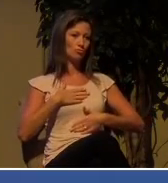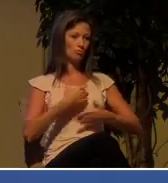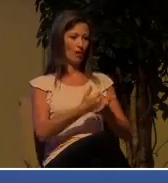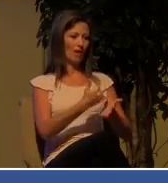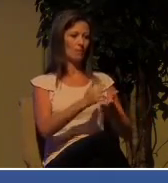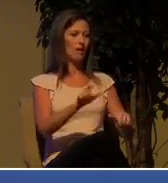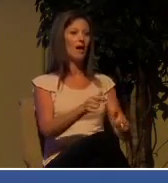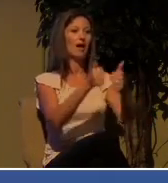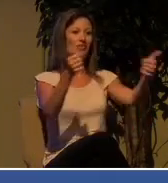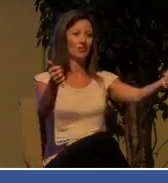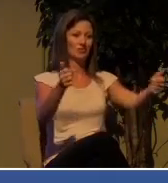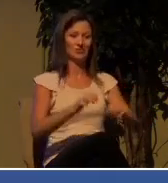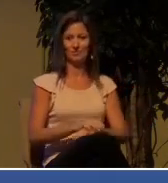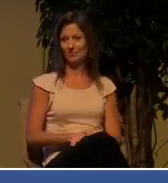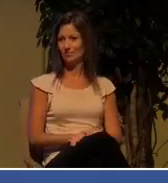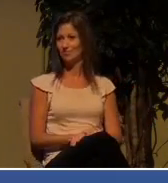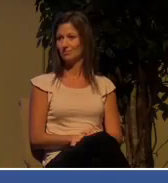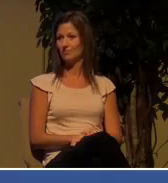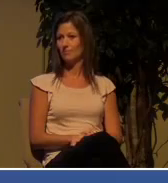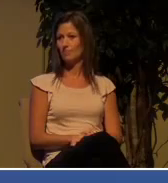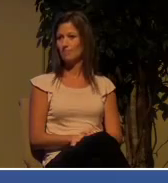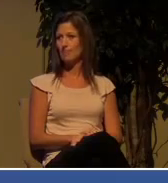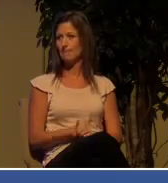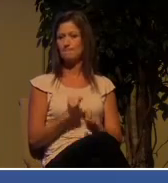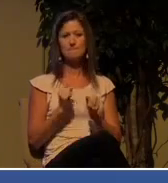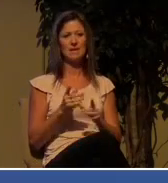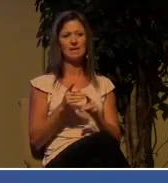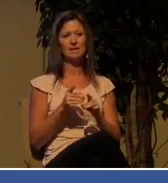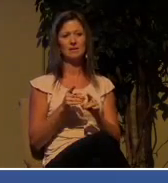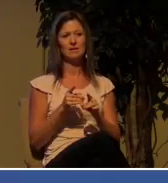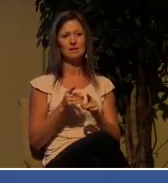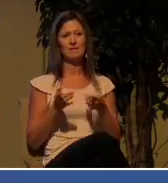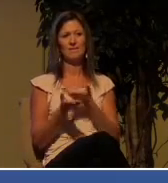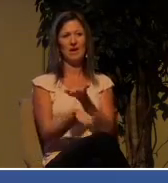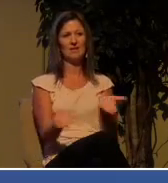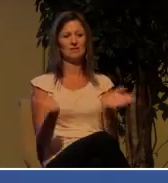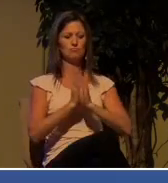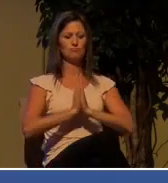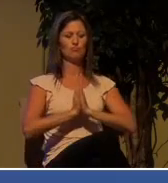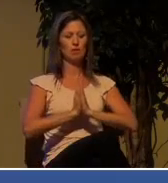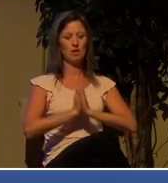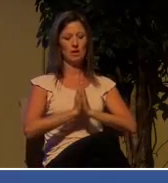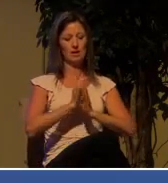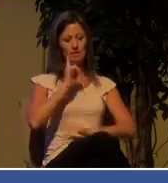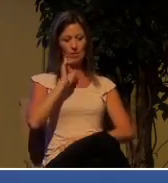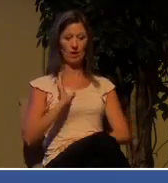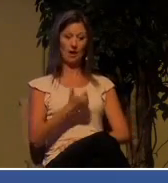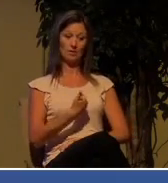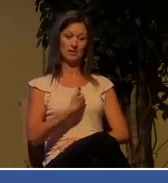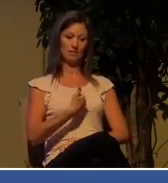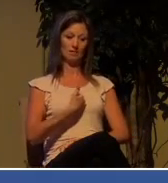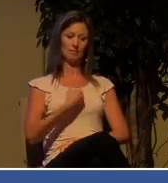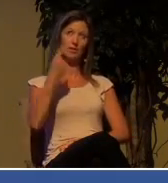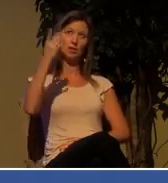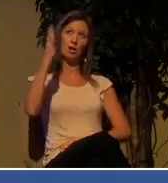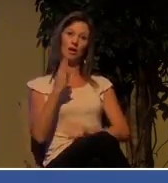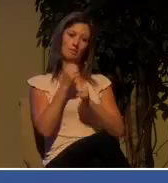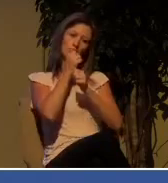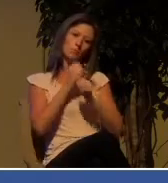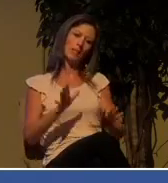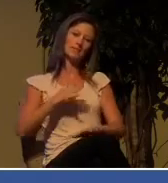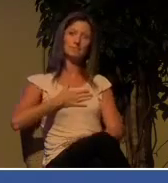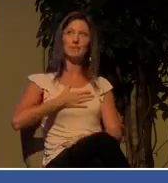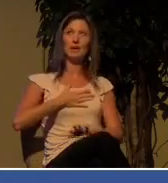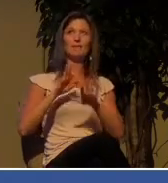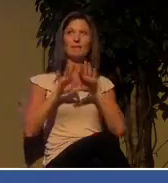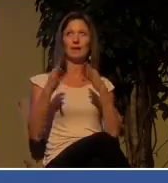You know, most of what we pray about in for ourselves and for others is this life oriented. God, bless my family. Give